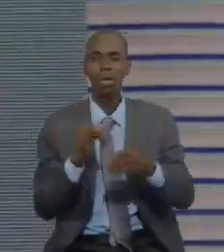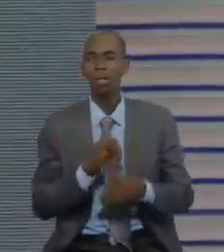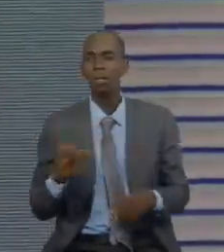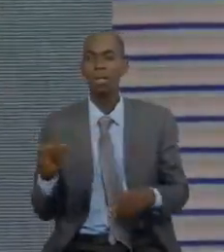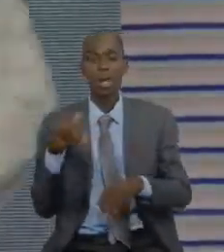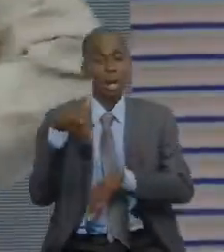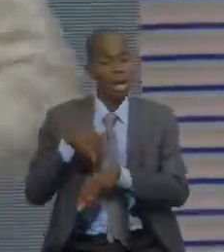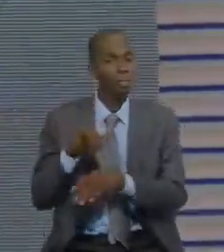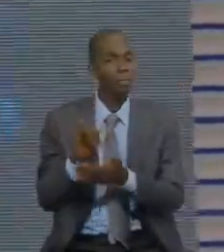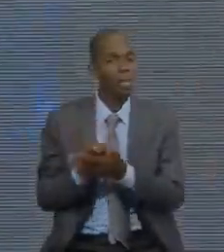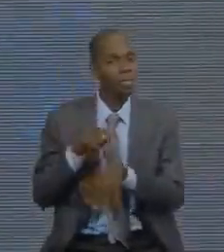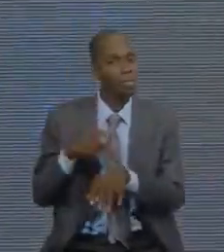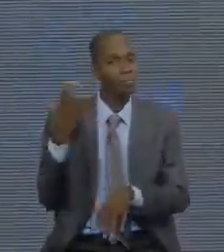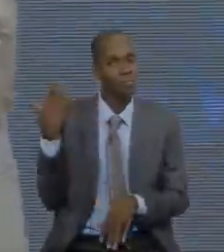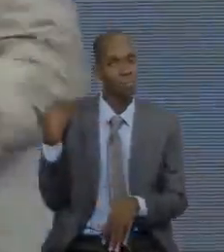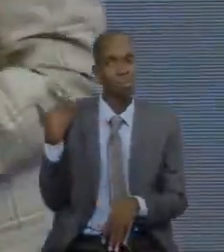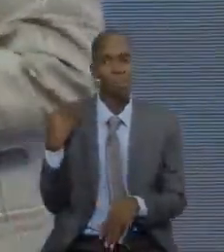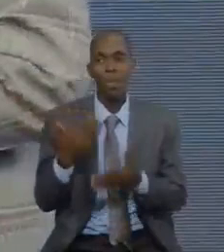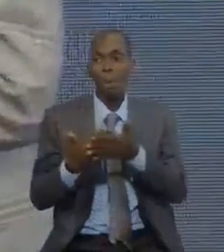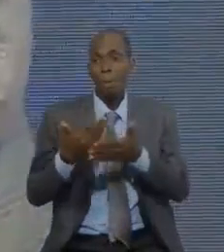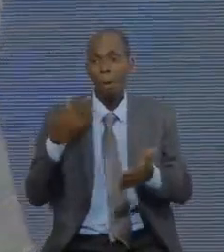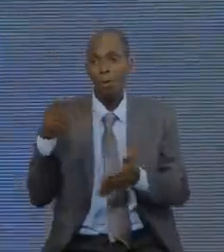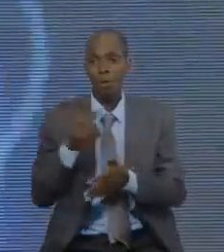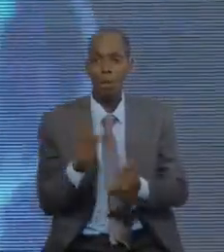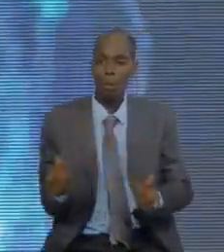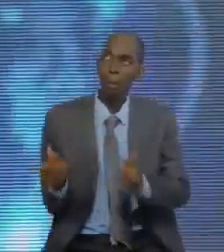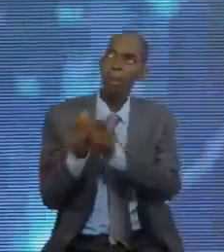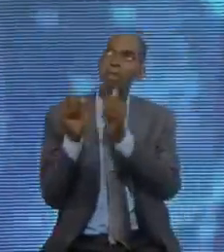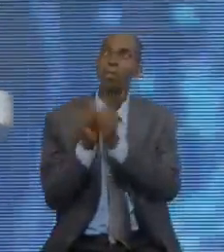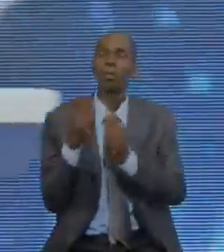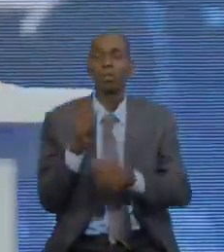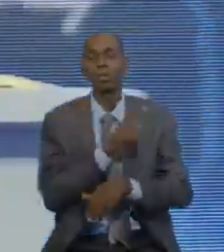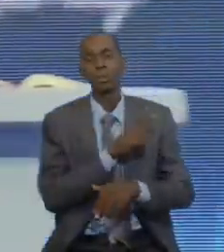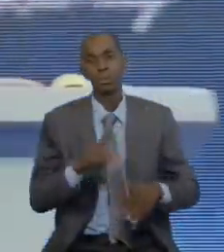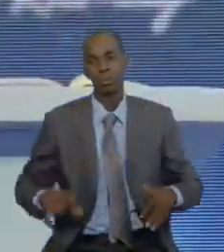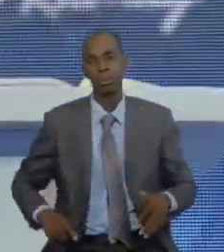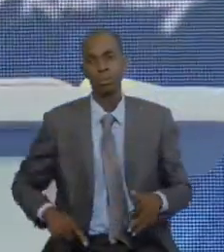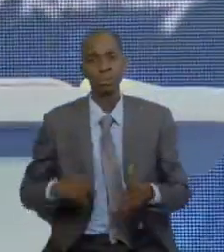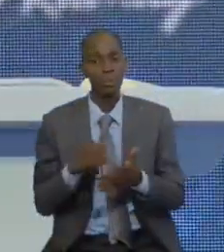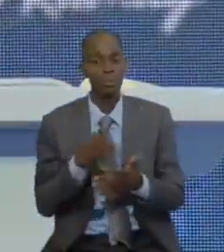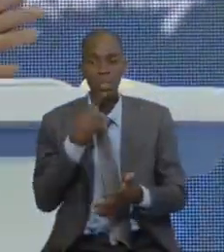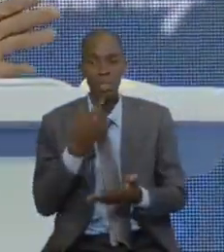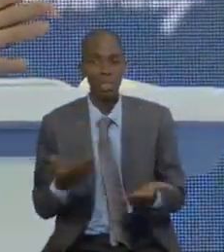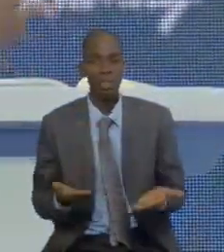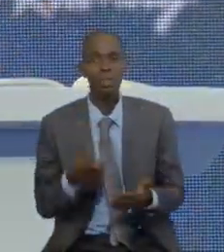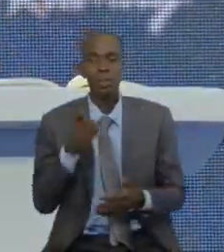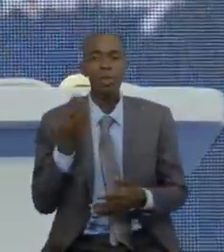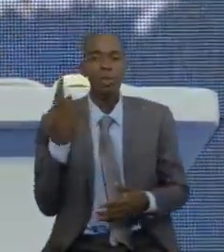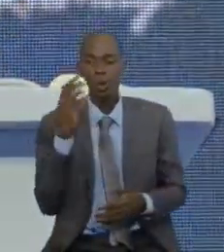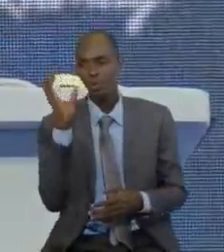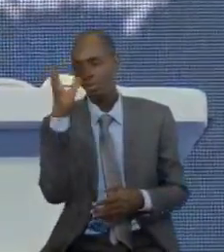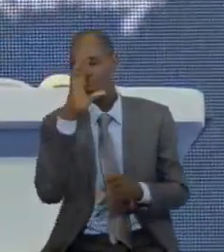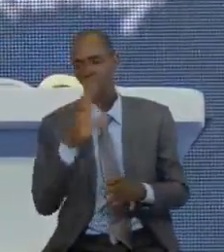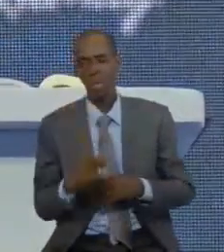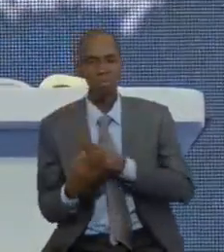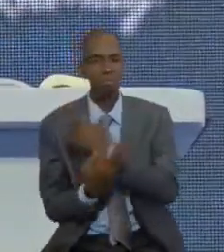that time, before you met the Lord, it says you were foreigners, who are aliens from